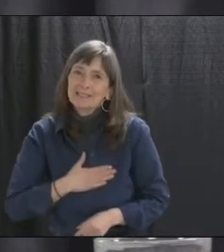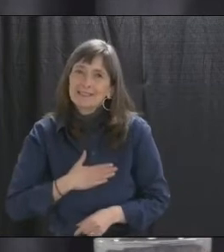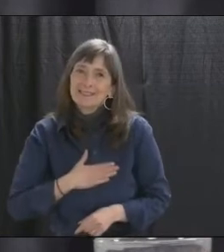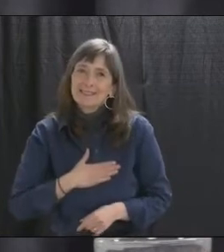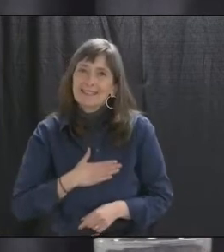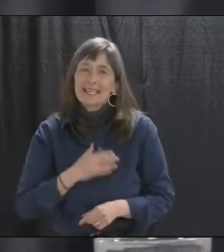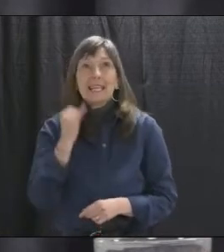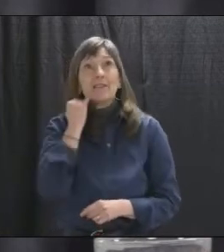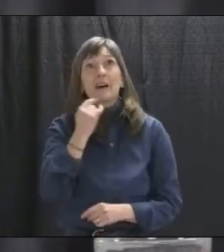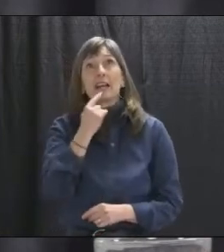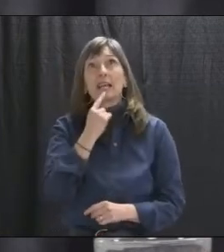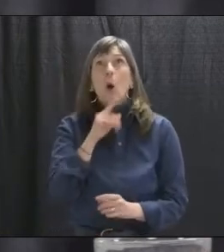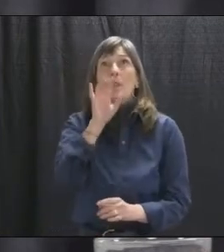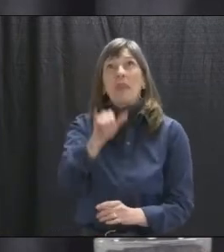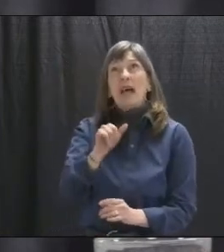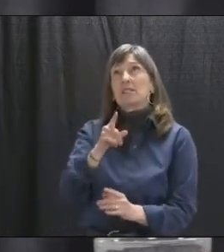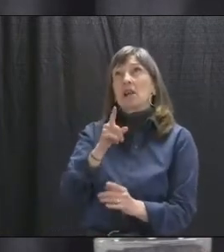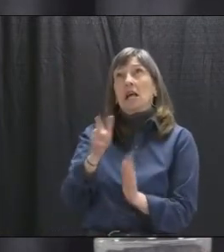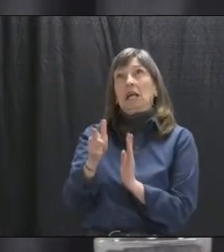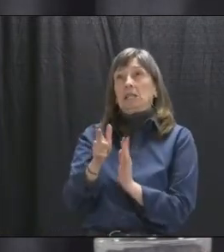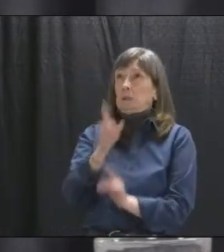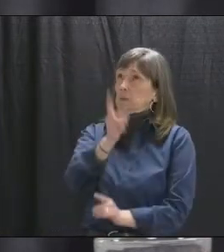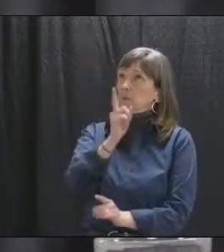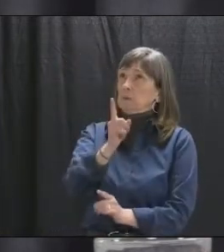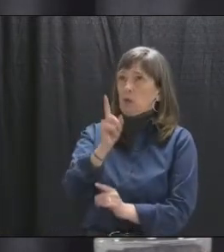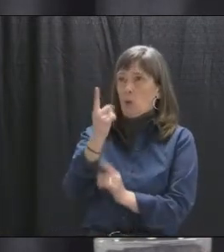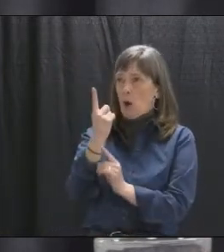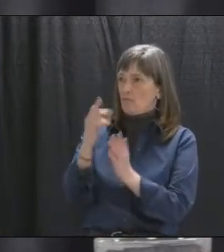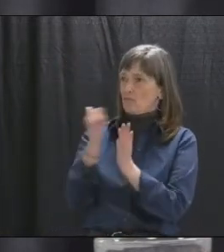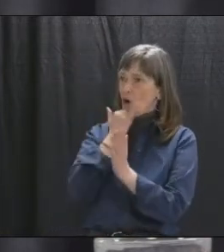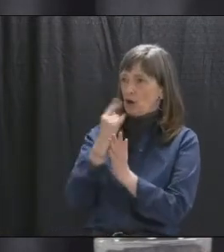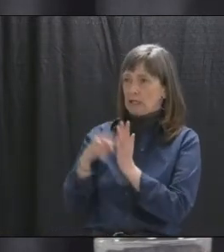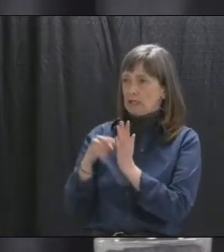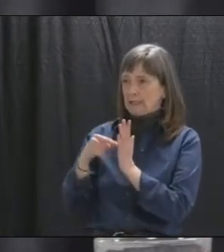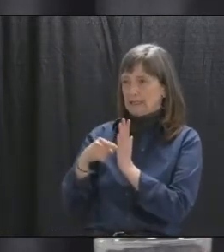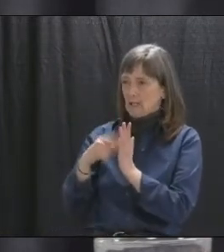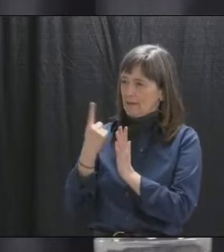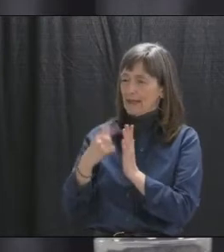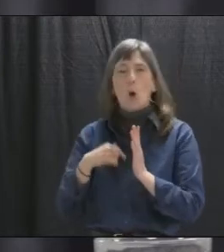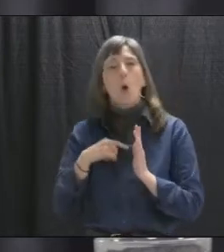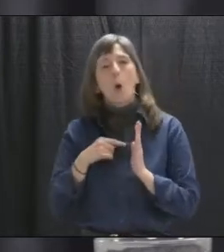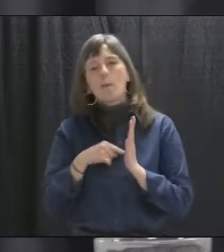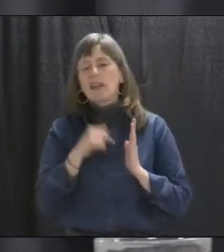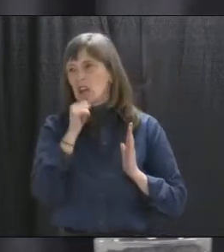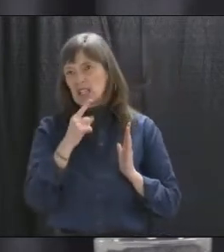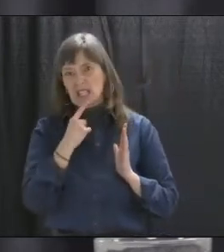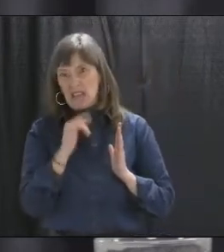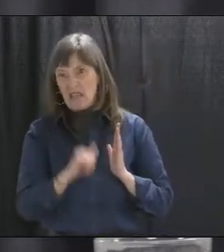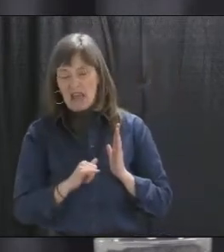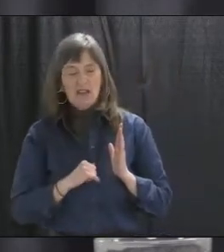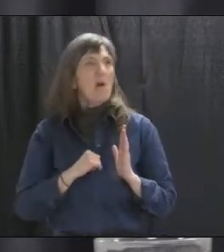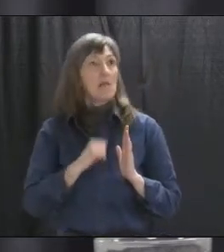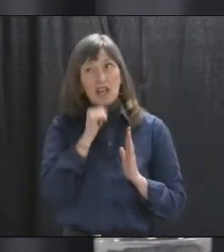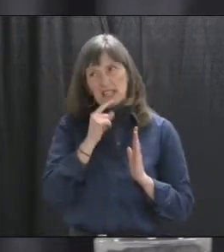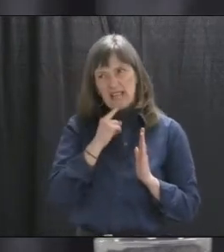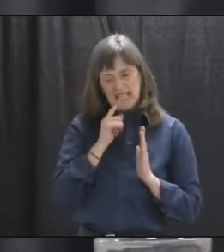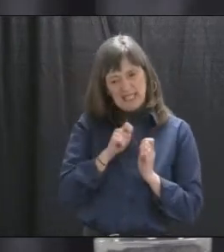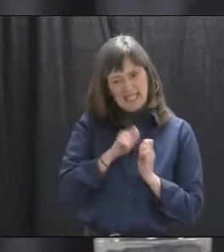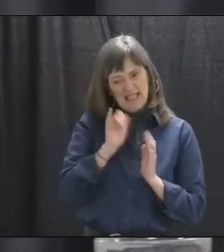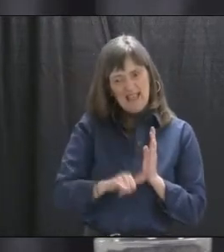to do something doesn't mean to say you should go out and do it. I mean, this is kind of a rather immature,